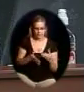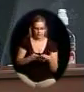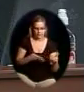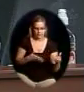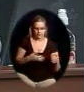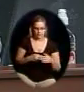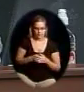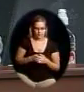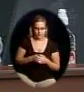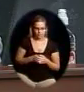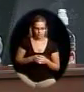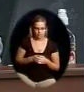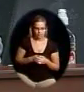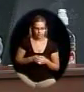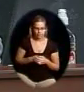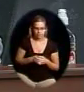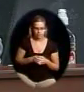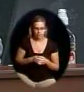And